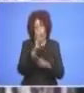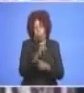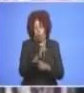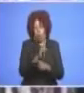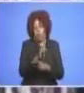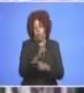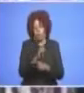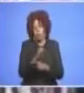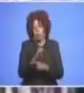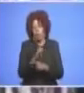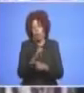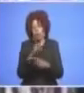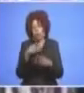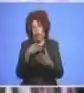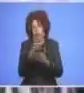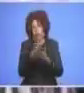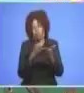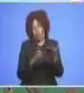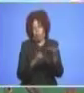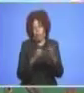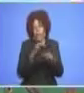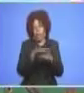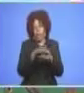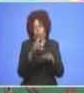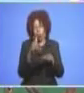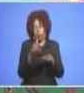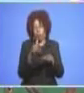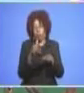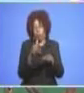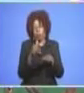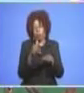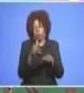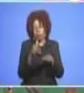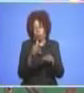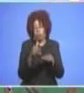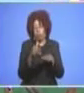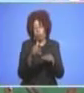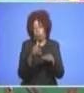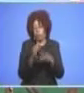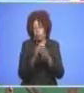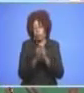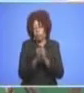of the latest pieces I've done, I call that one Uncle Tom Cabins.